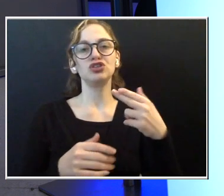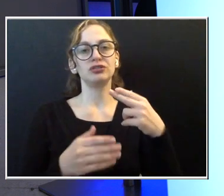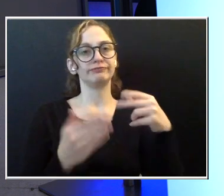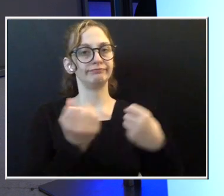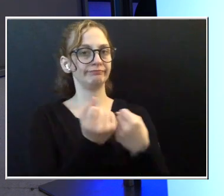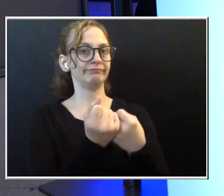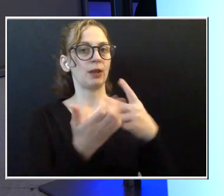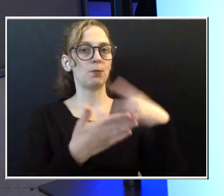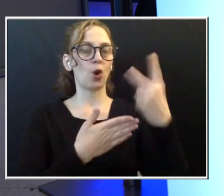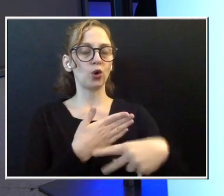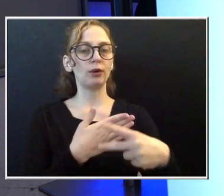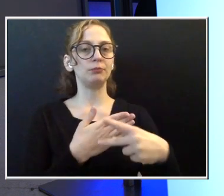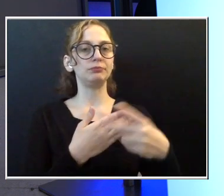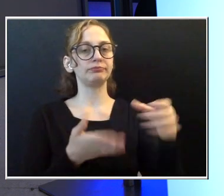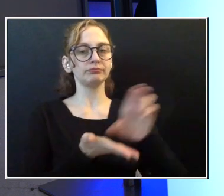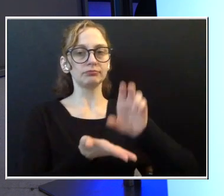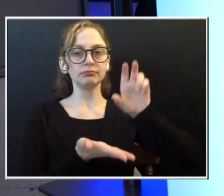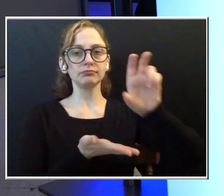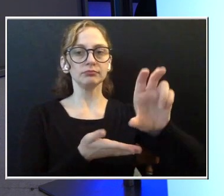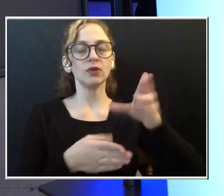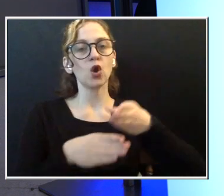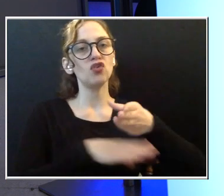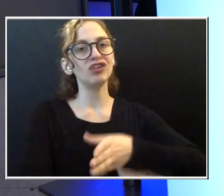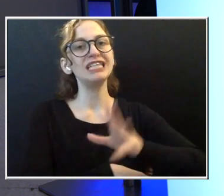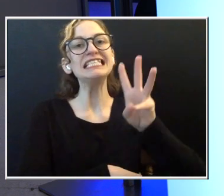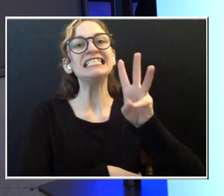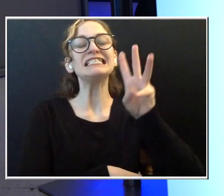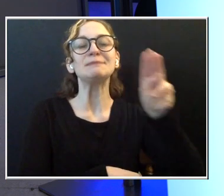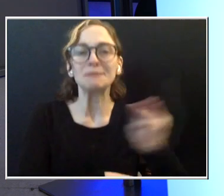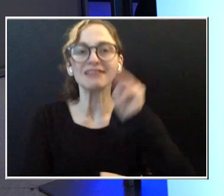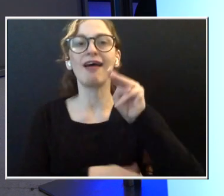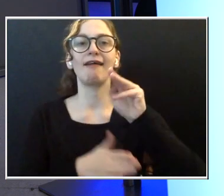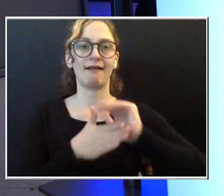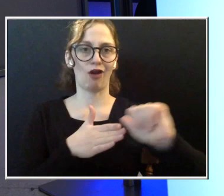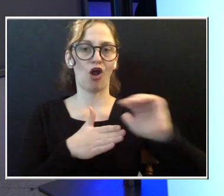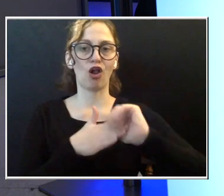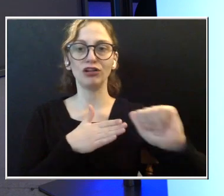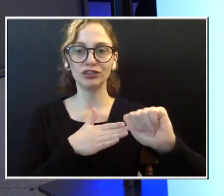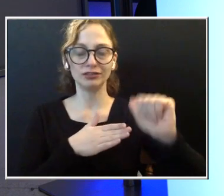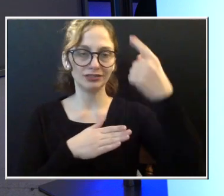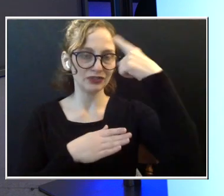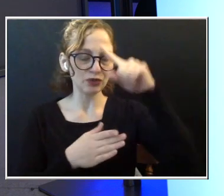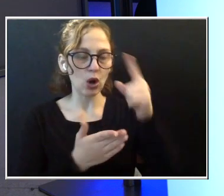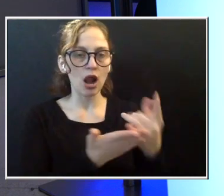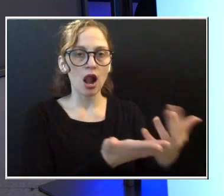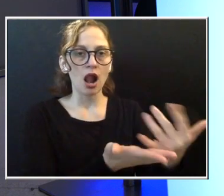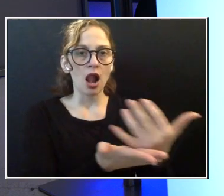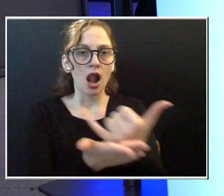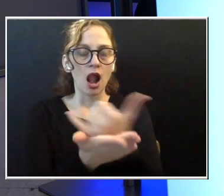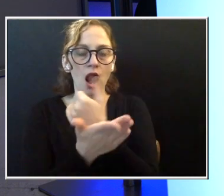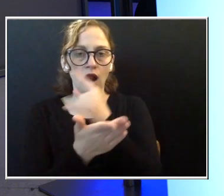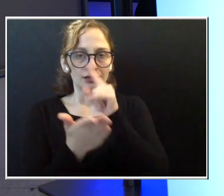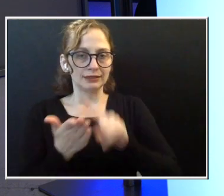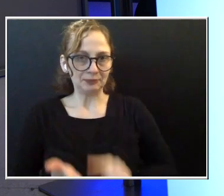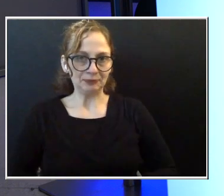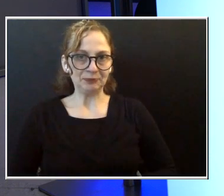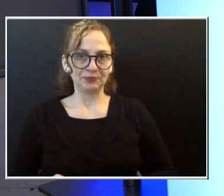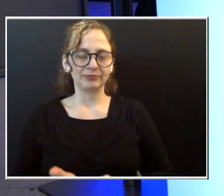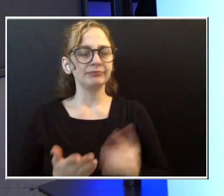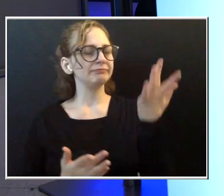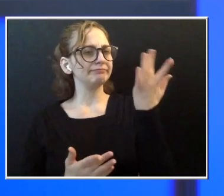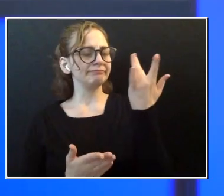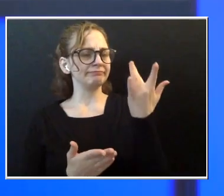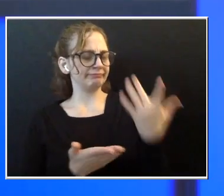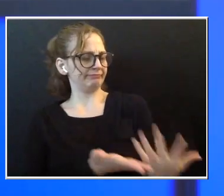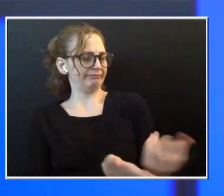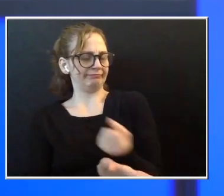$6 million to help collect this data. What is the purpose of collecting all that data? So the purpose